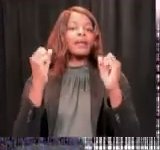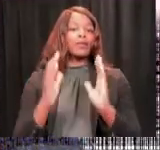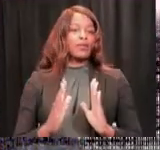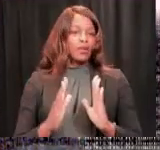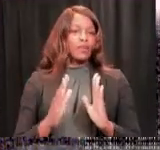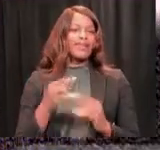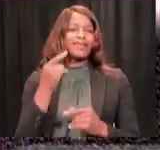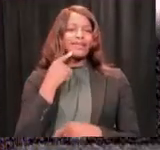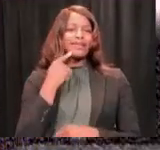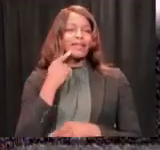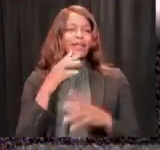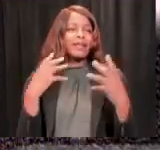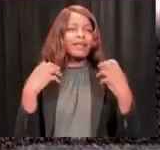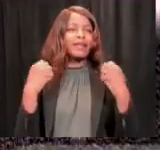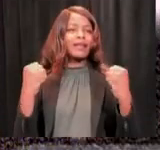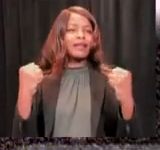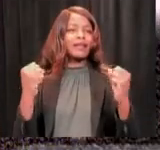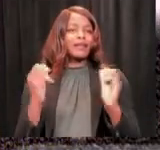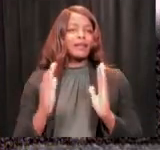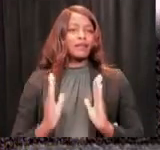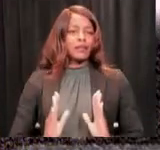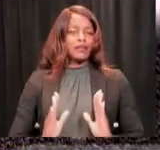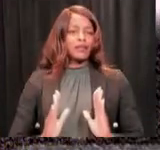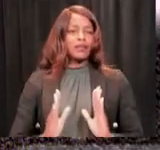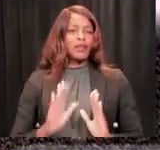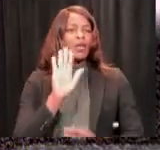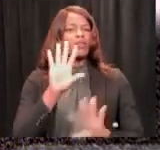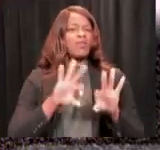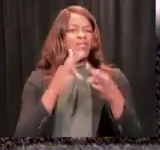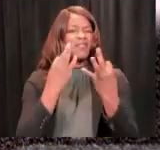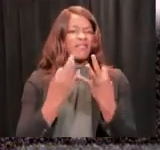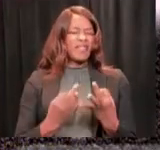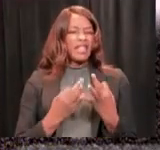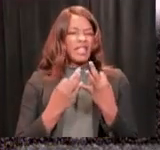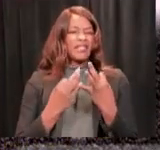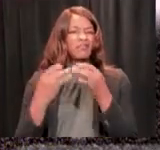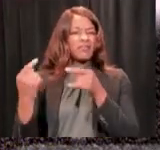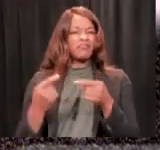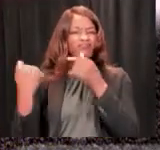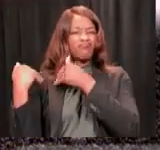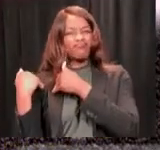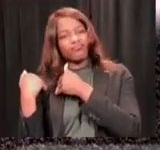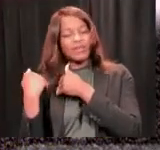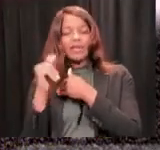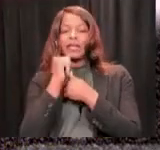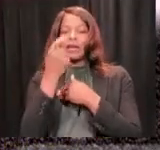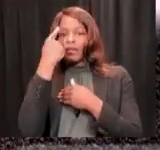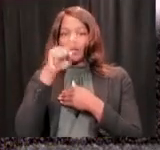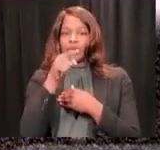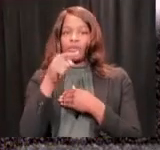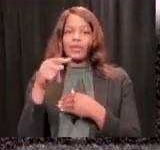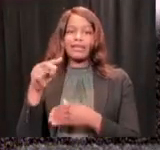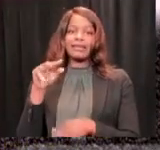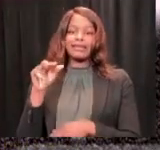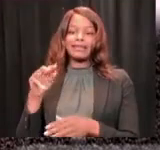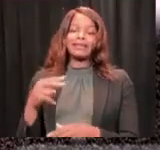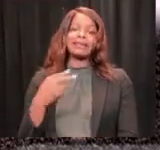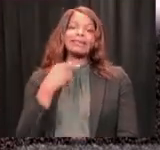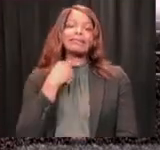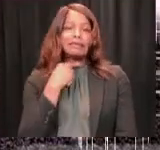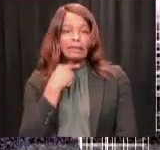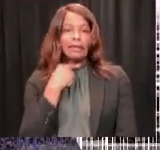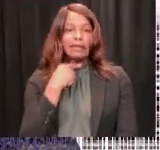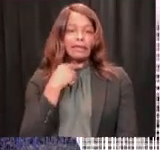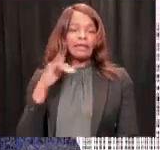healer. Healer. See, that your family baggage is not meant for you just to stay there. It's meant for